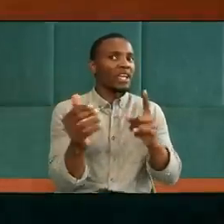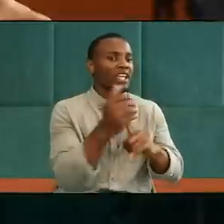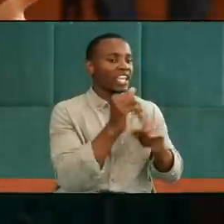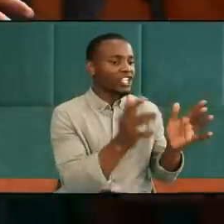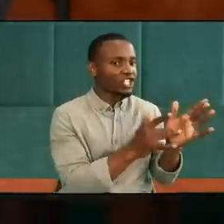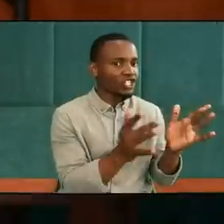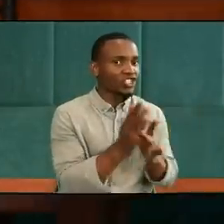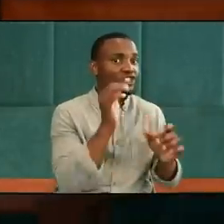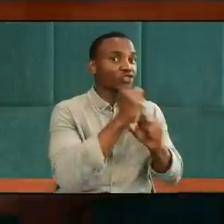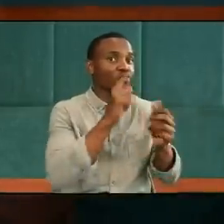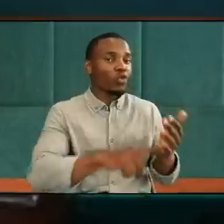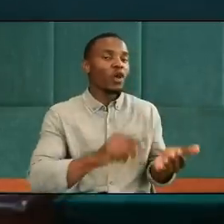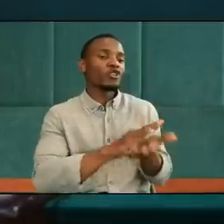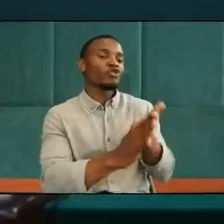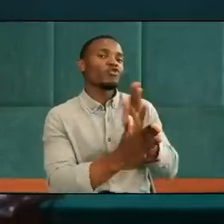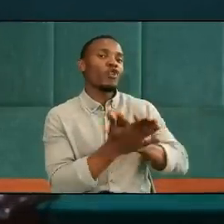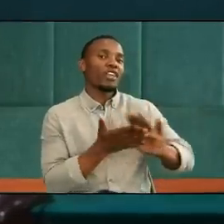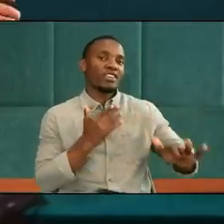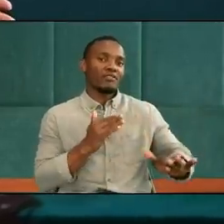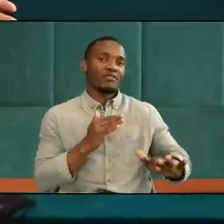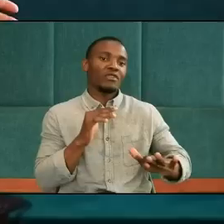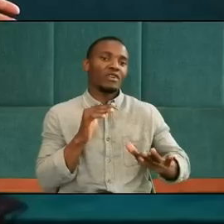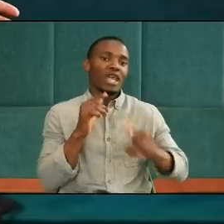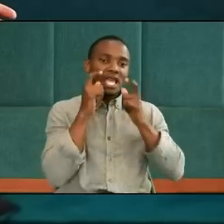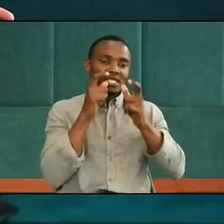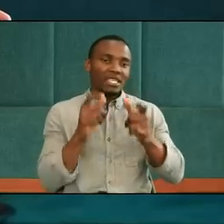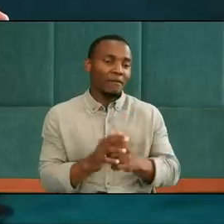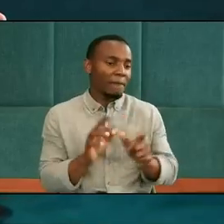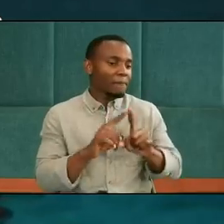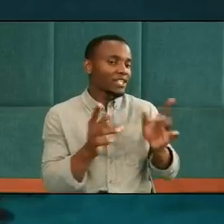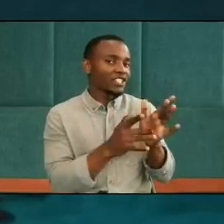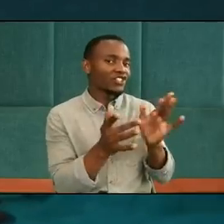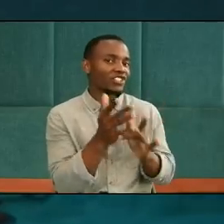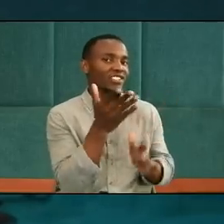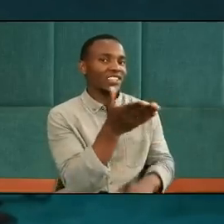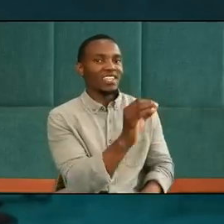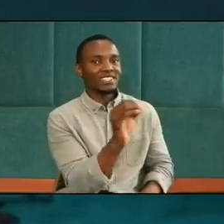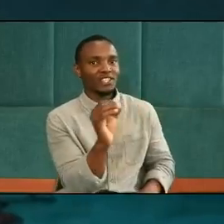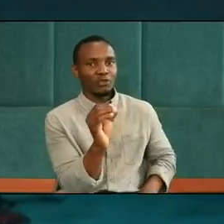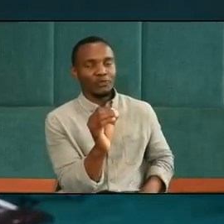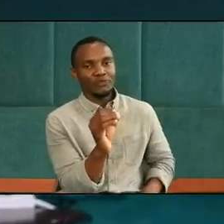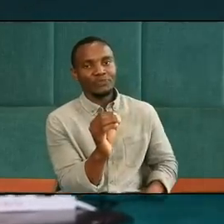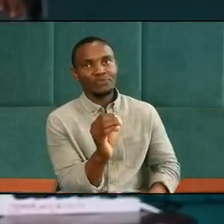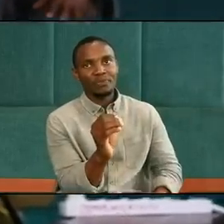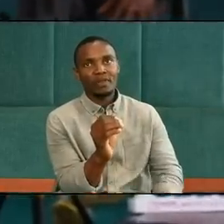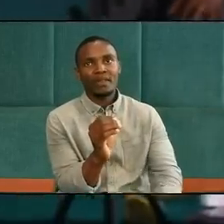the stuff with him. There was no Jesus.